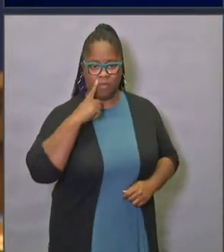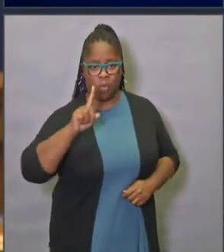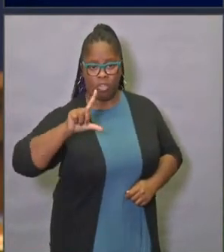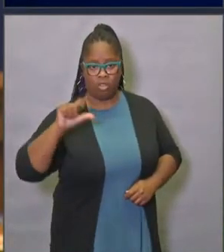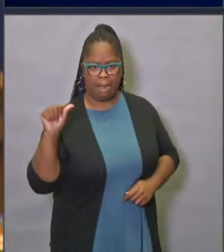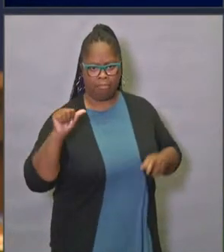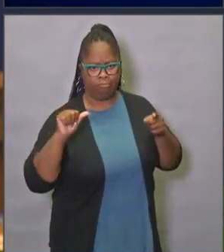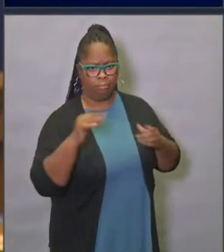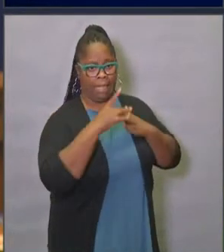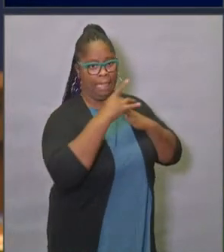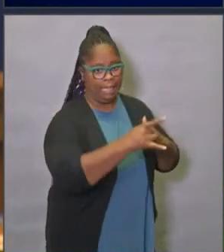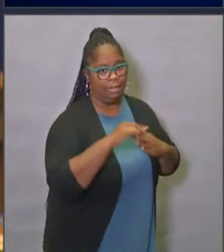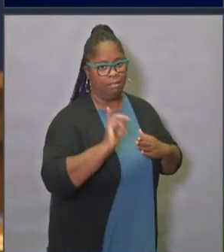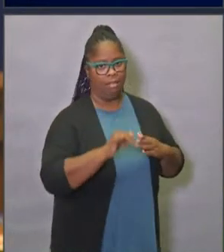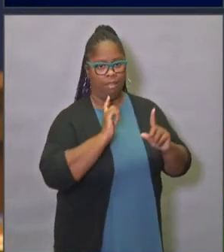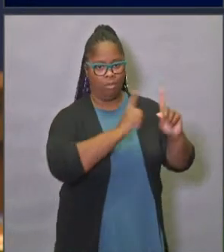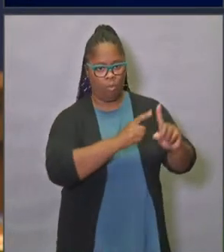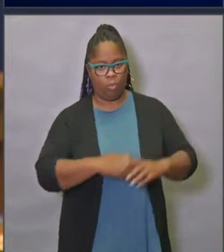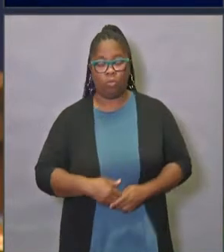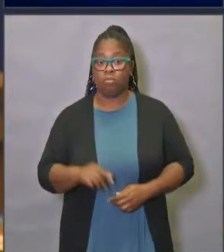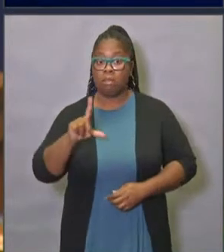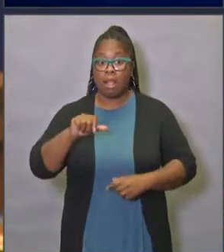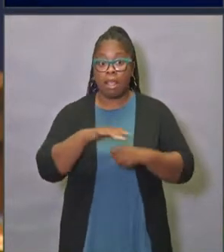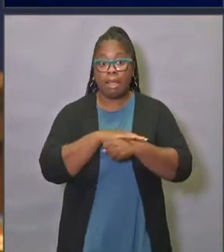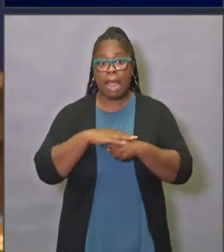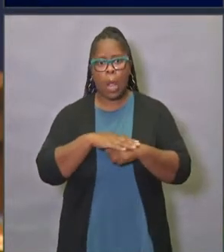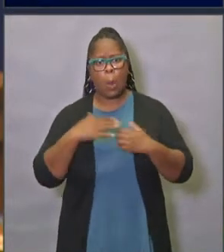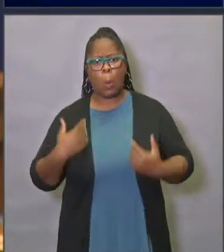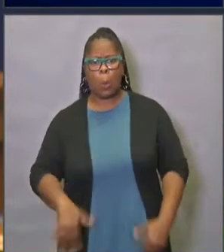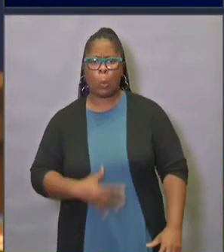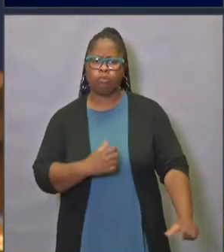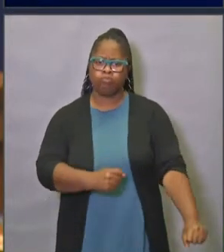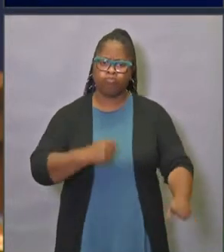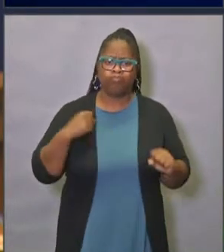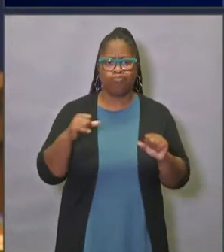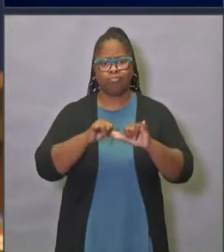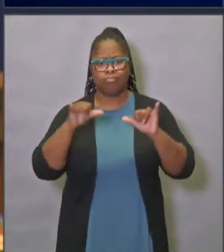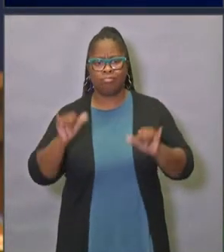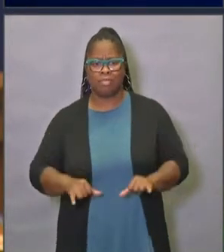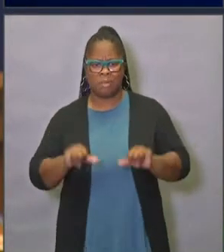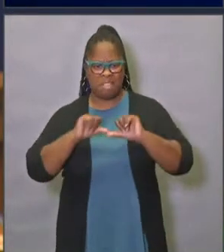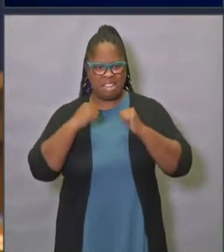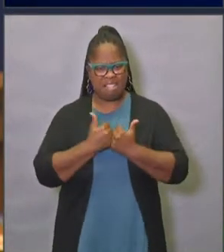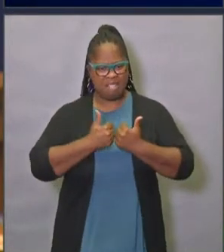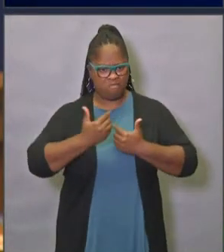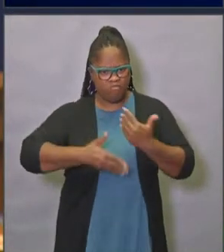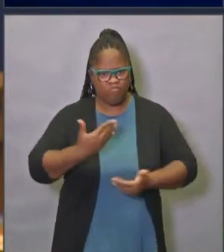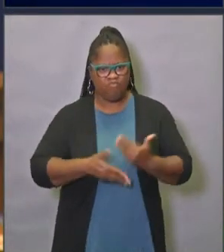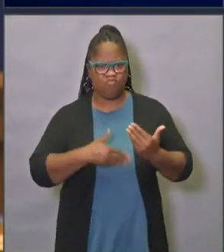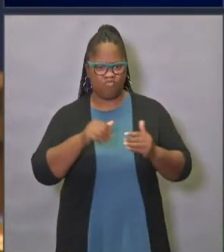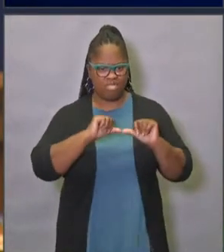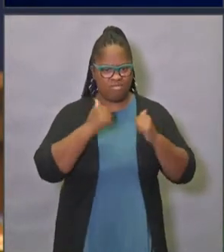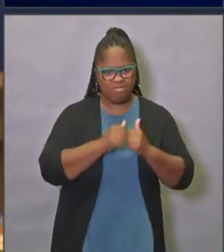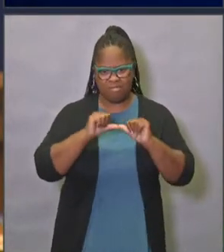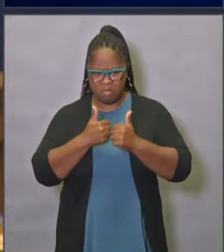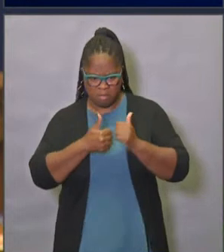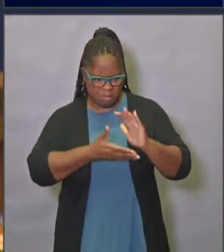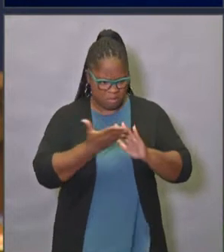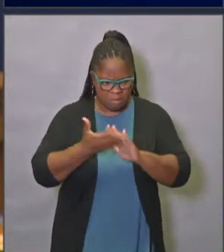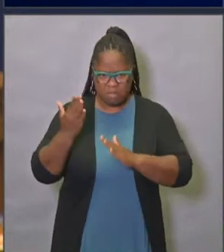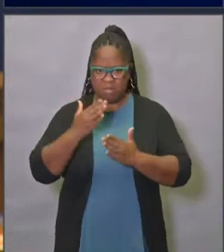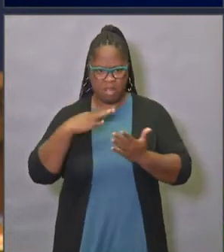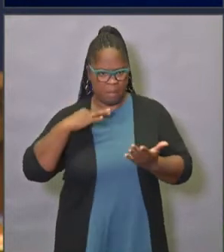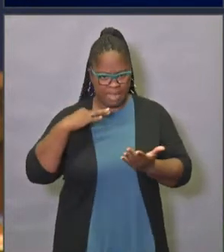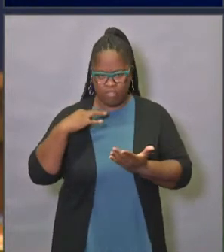who is leading this effort. LA County has a strong system of agencies that can process applications for vouchers and connect families